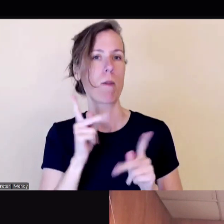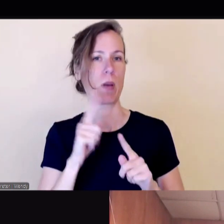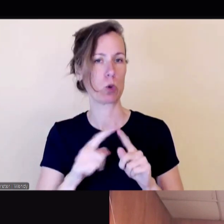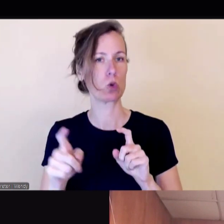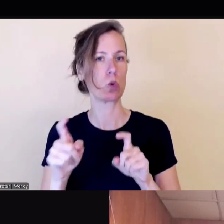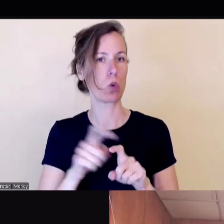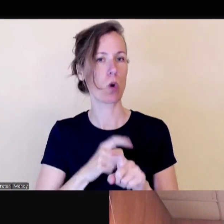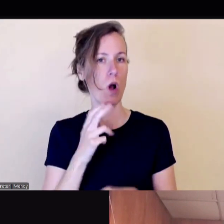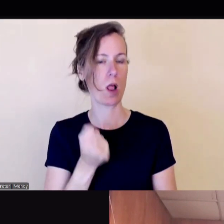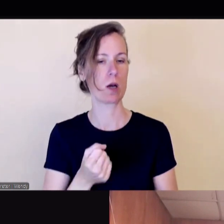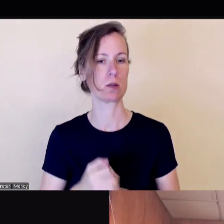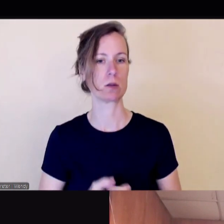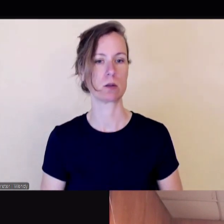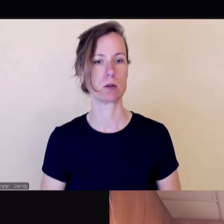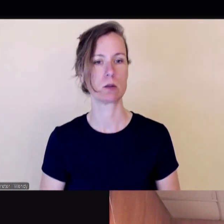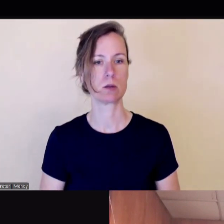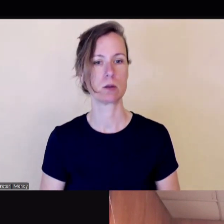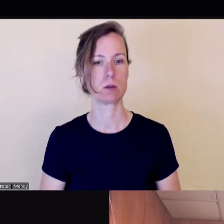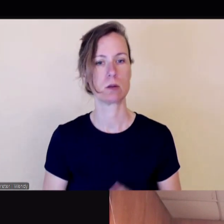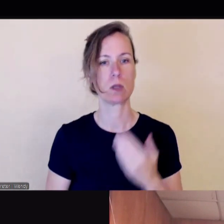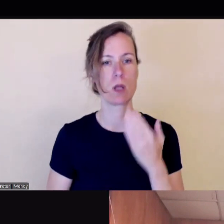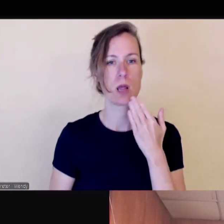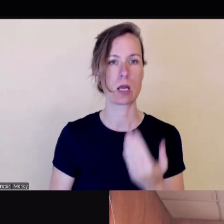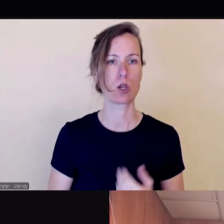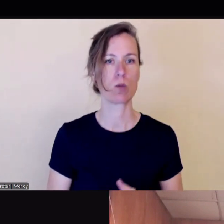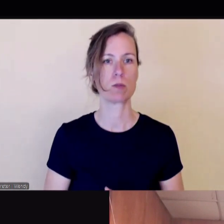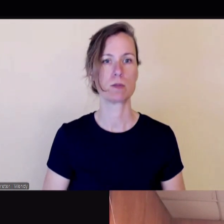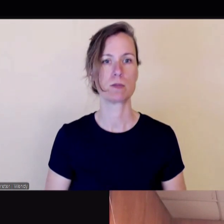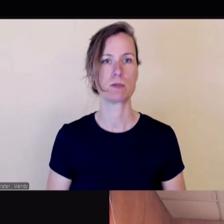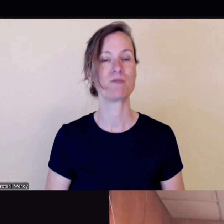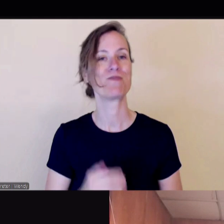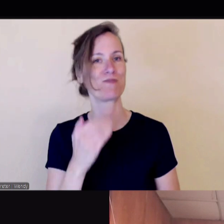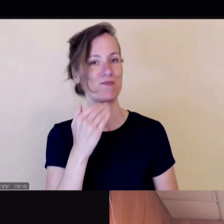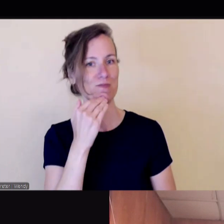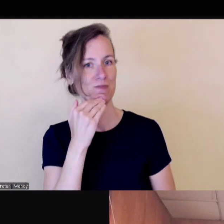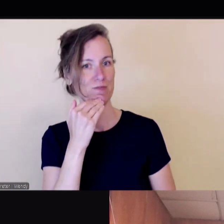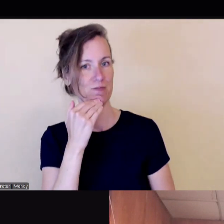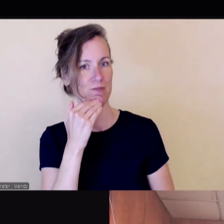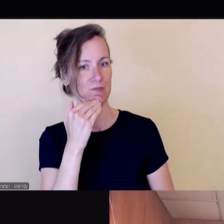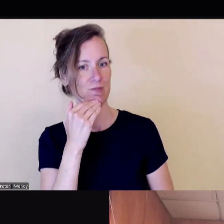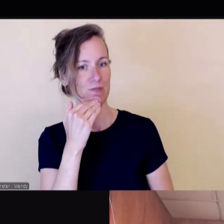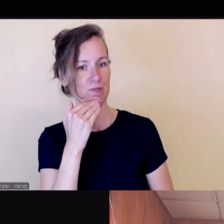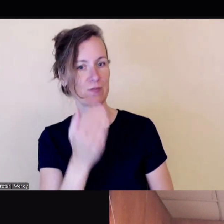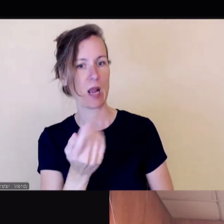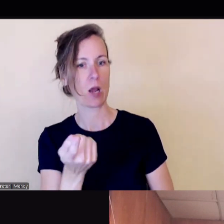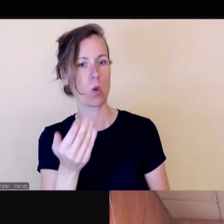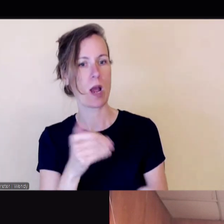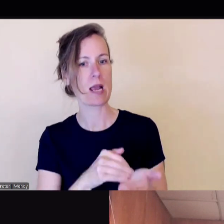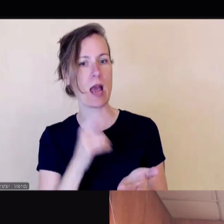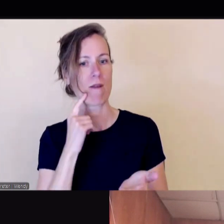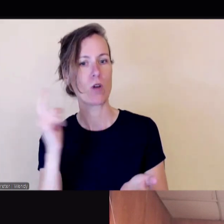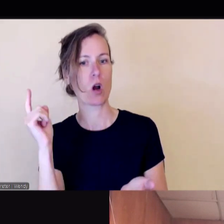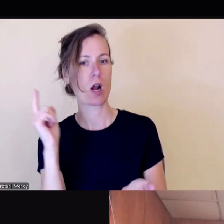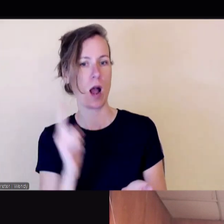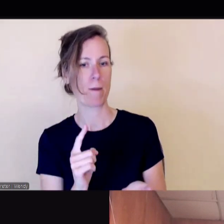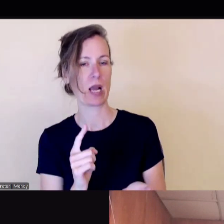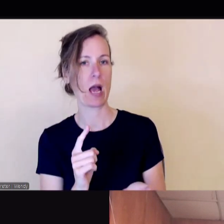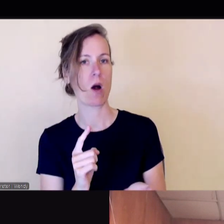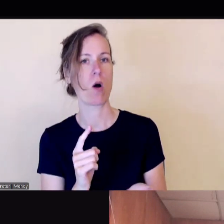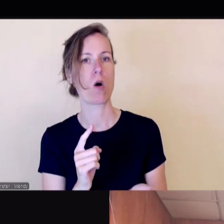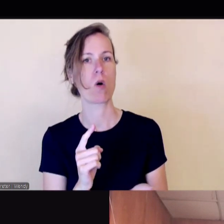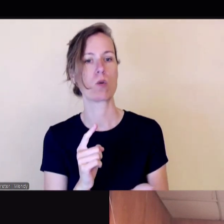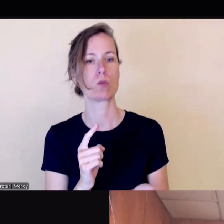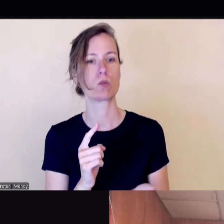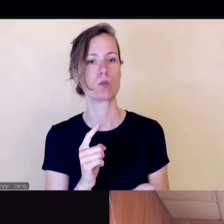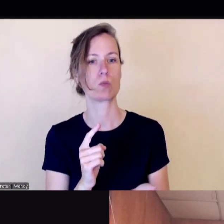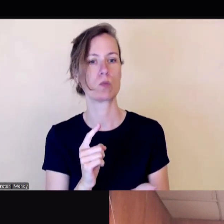Councilman White? Yes, number one, thank you again for coming out, displaying. A lot of times residents don't know exactly what